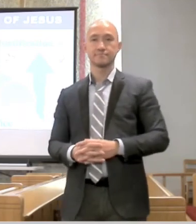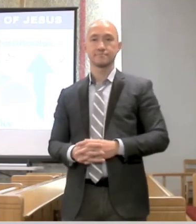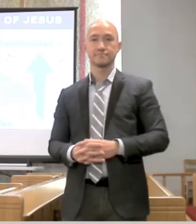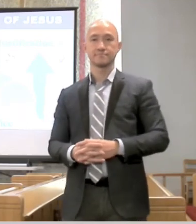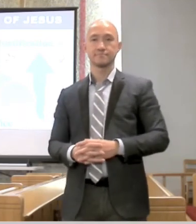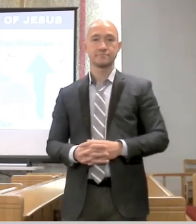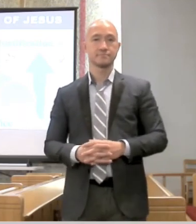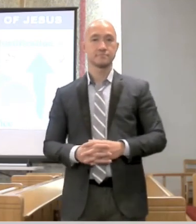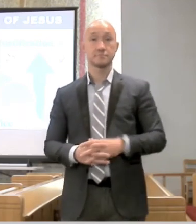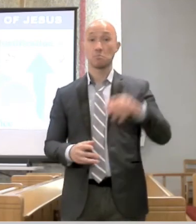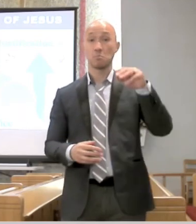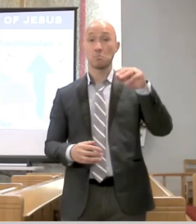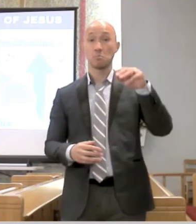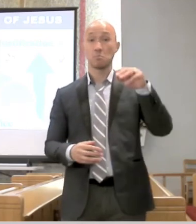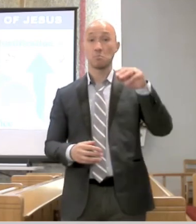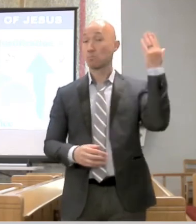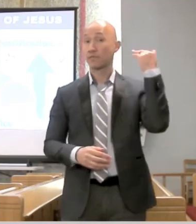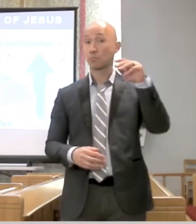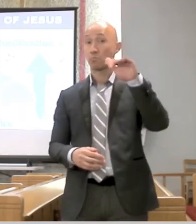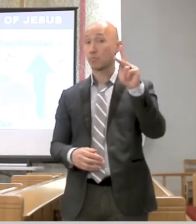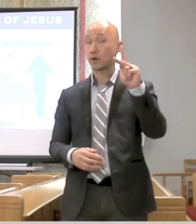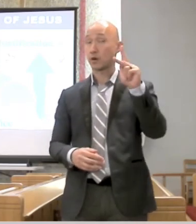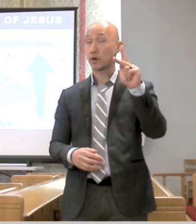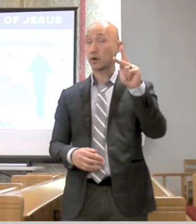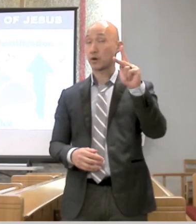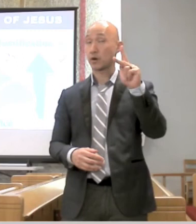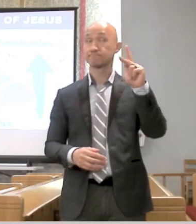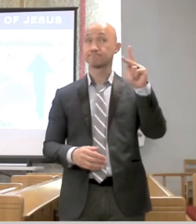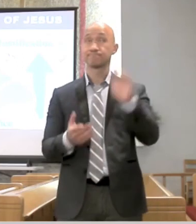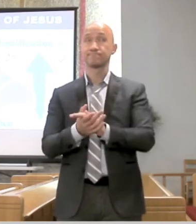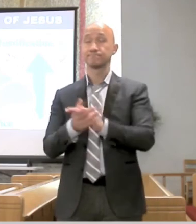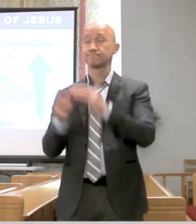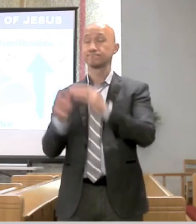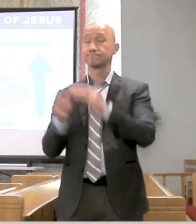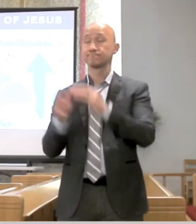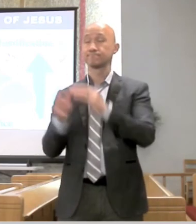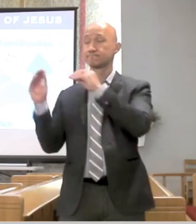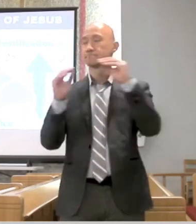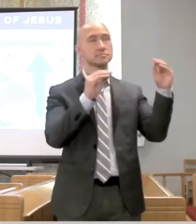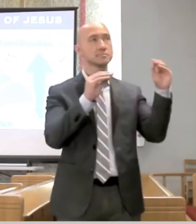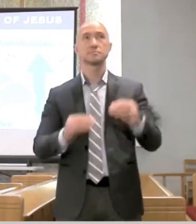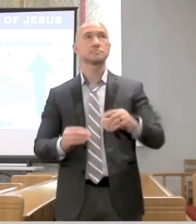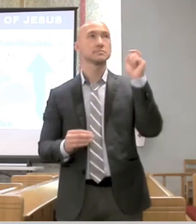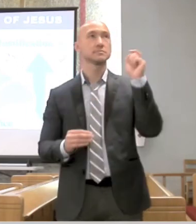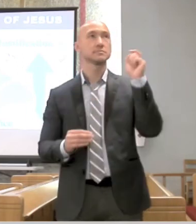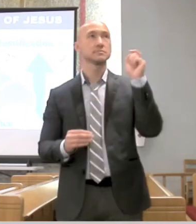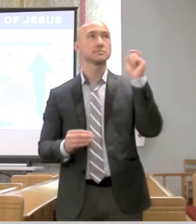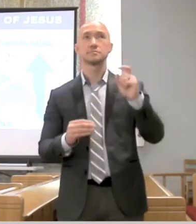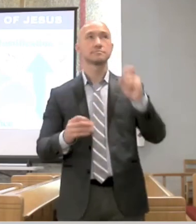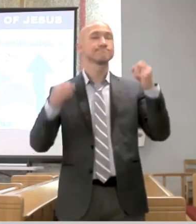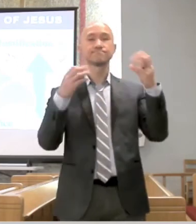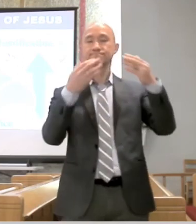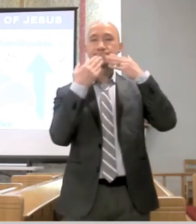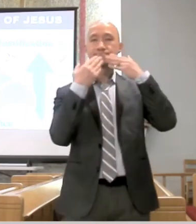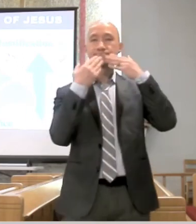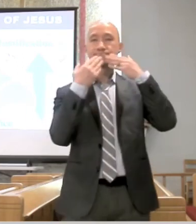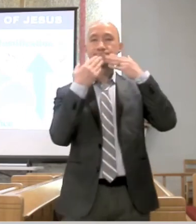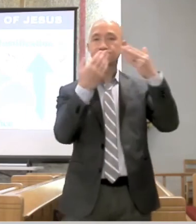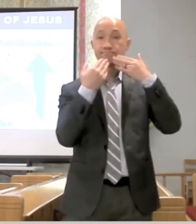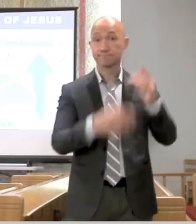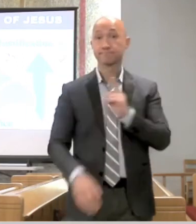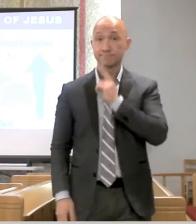for, like Mark said. A lot, just in that realization. And if you say, well, I don't know if I identify